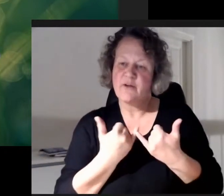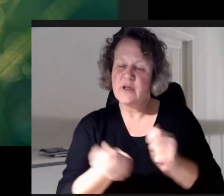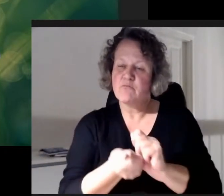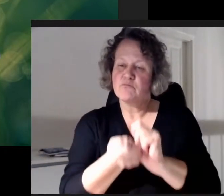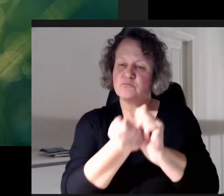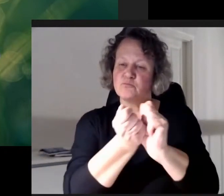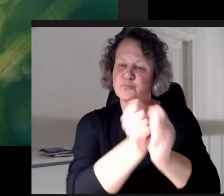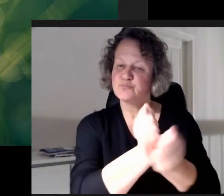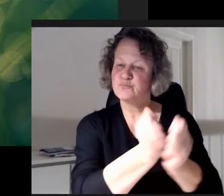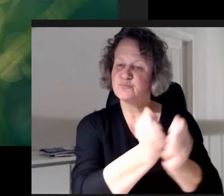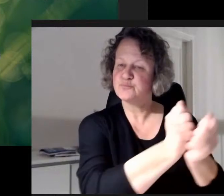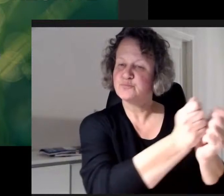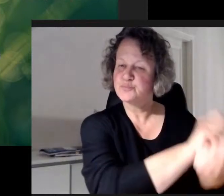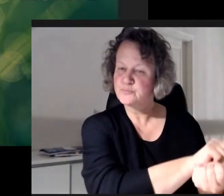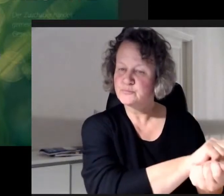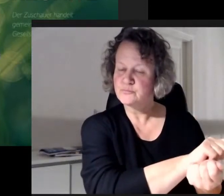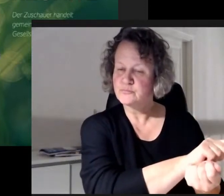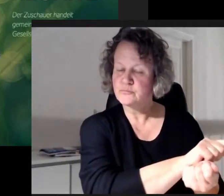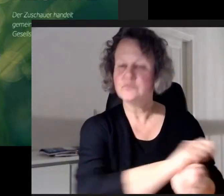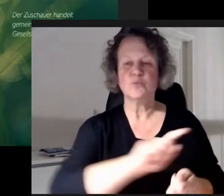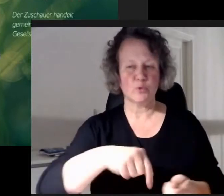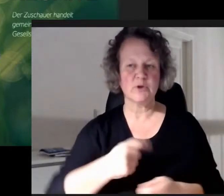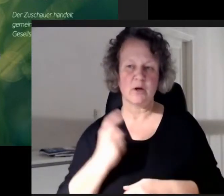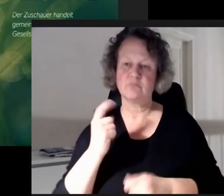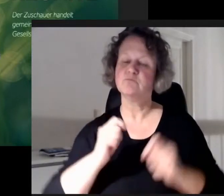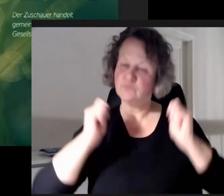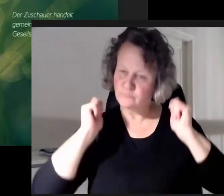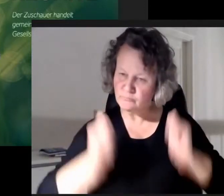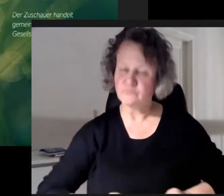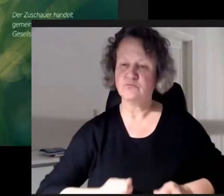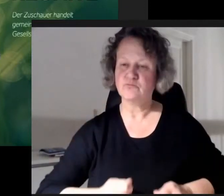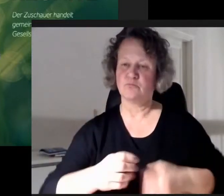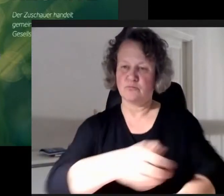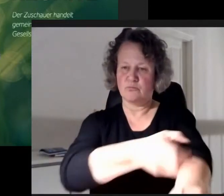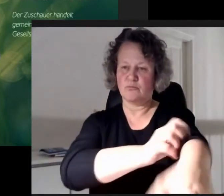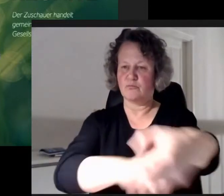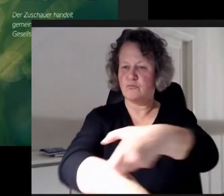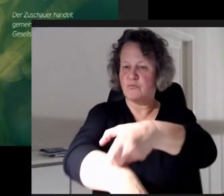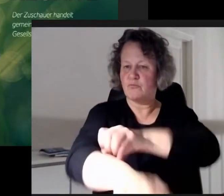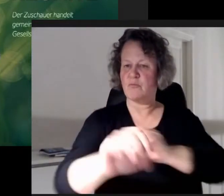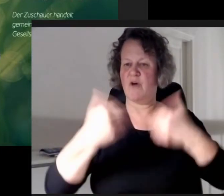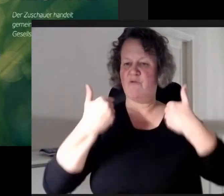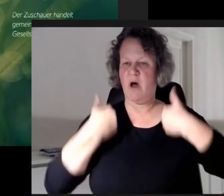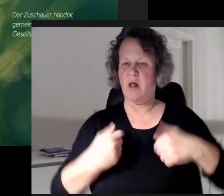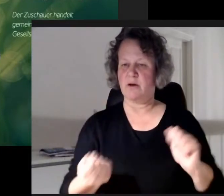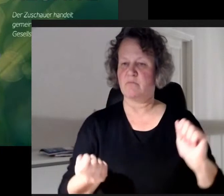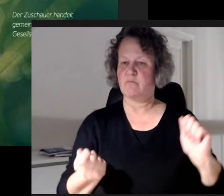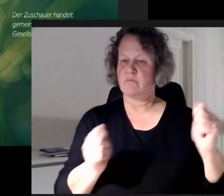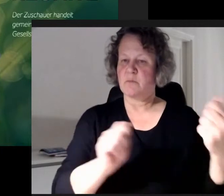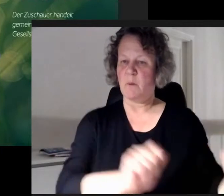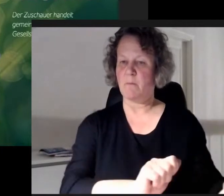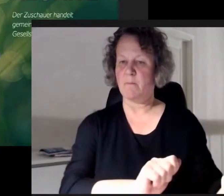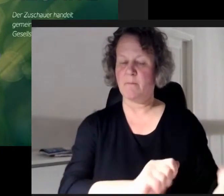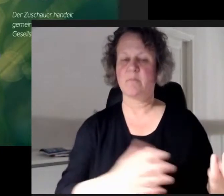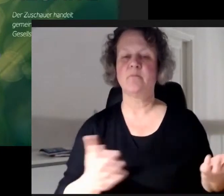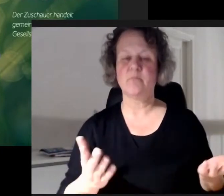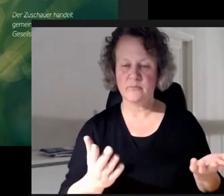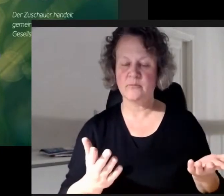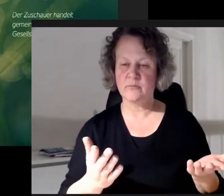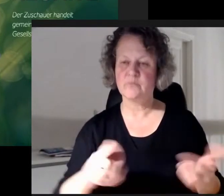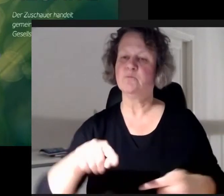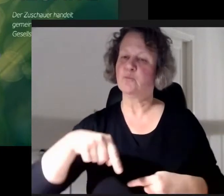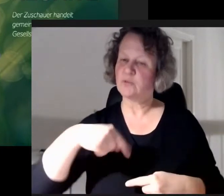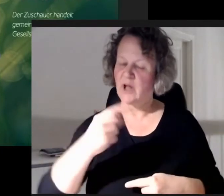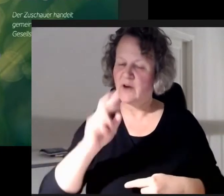he's reflecting, how can I be part of it? How can I be responsible? Then he